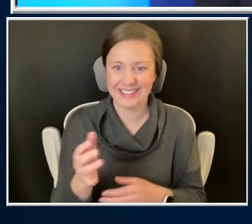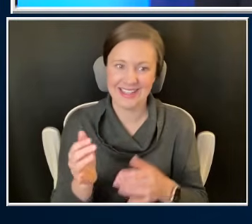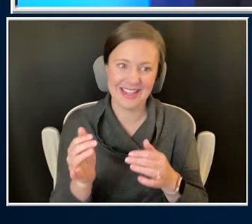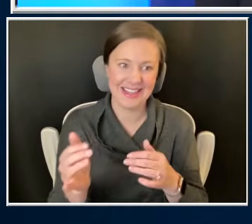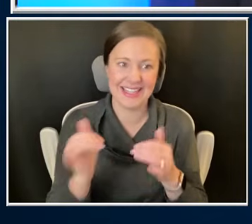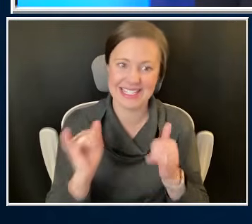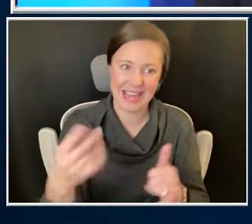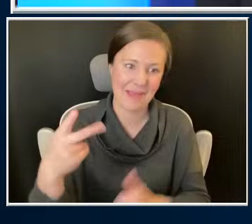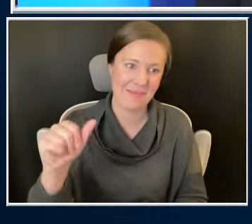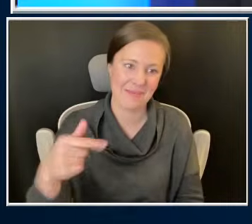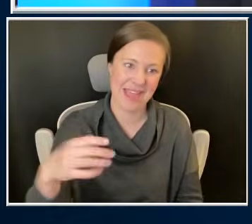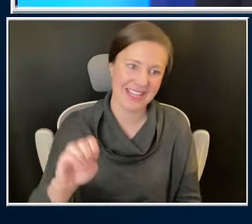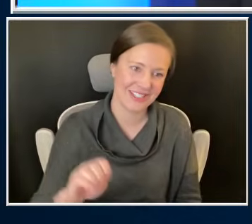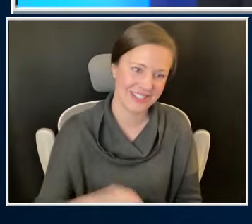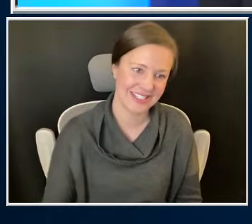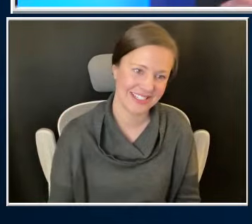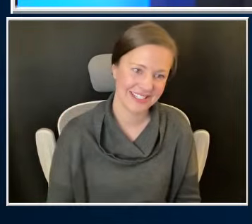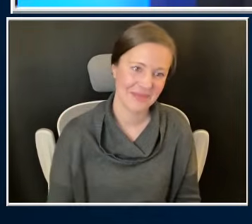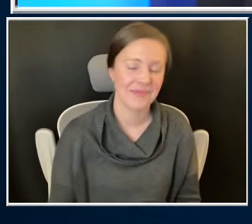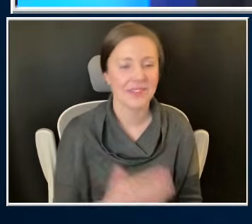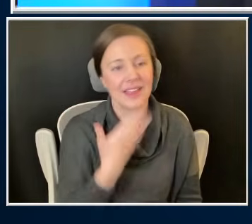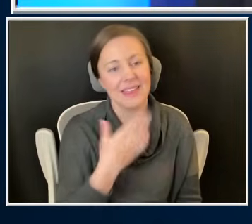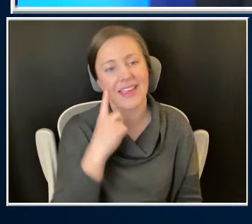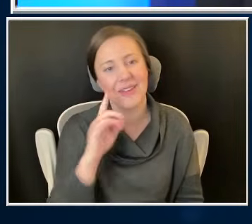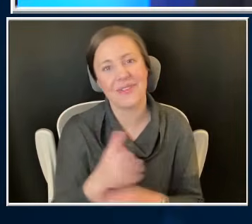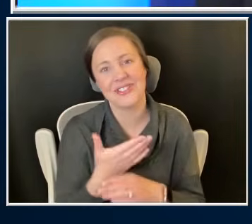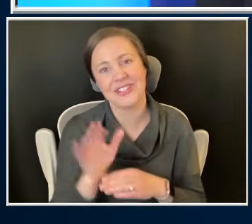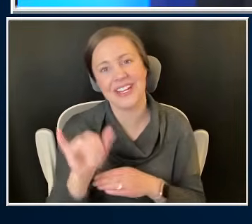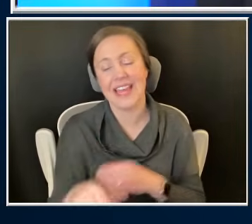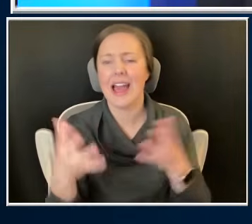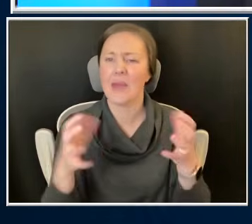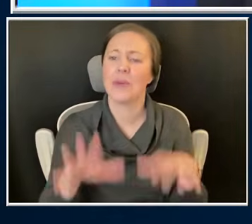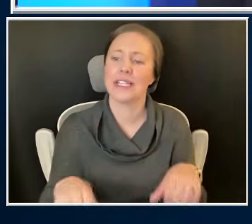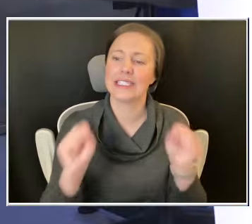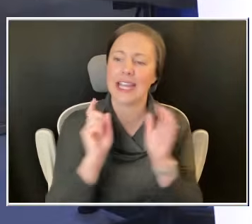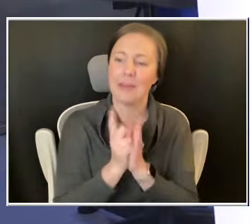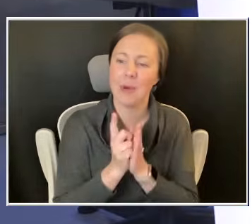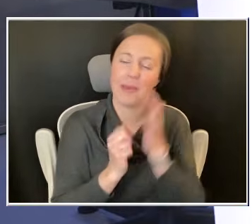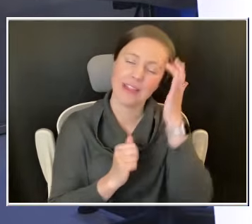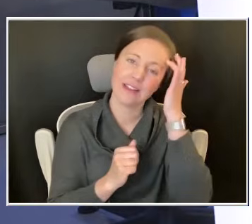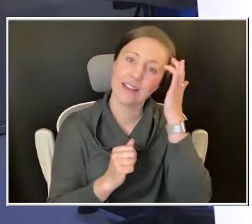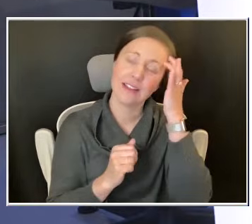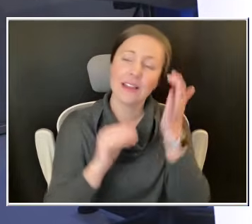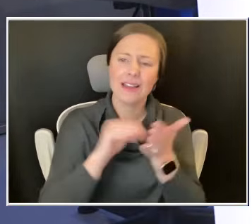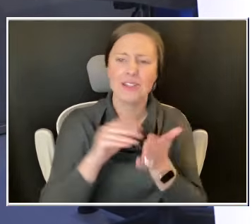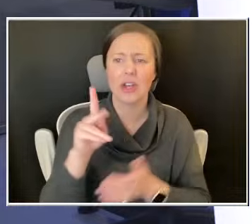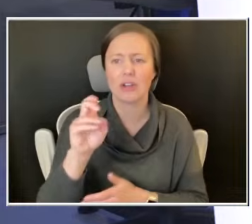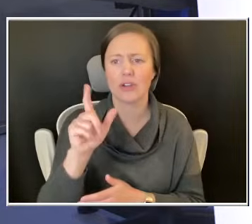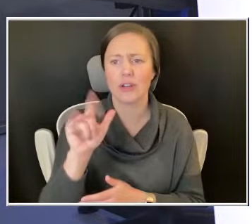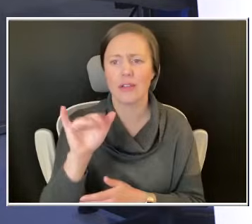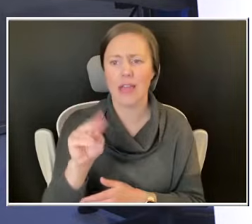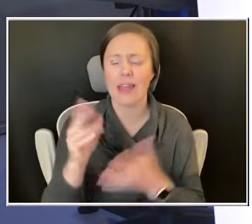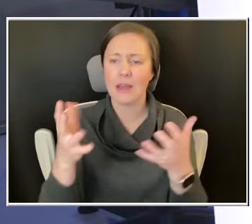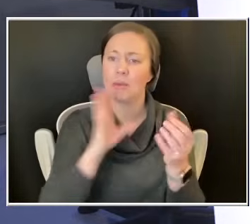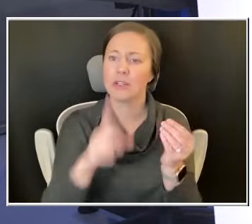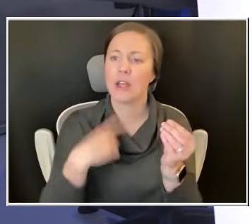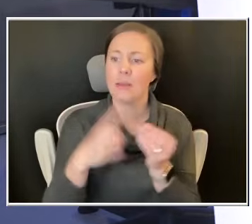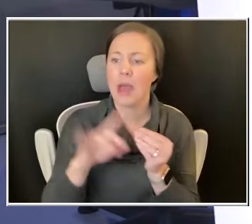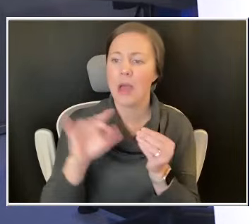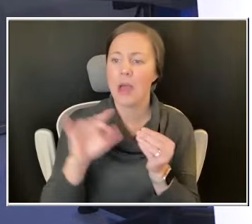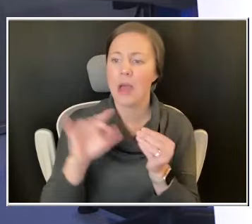Yeah. Thank you for sharing that. I want to take a moment and ask Dr. Klein. I want to talk about our paired kidney exchange program just for a